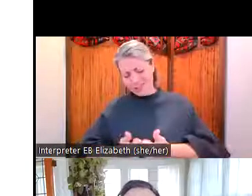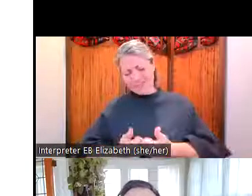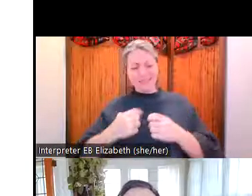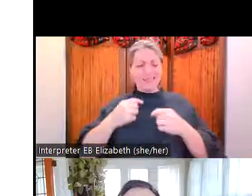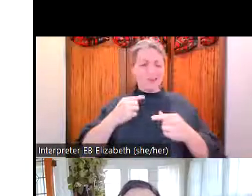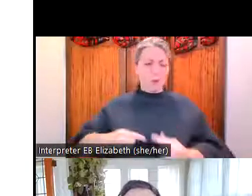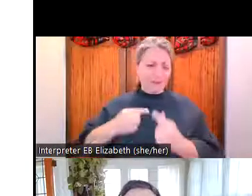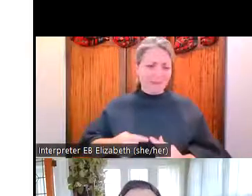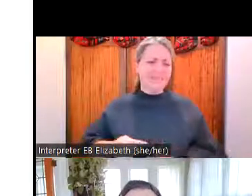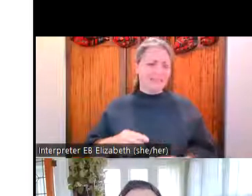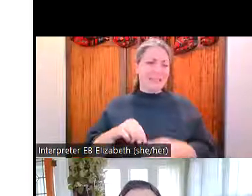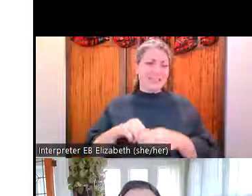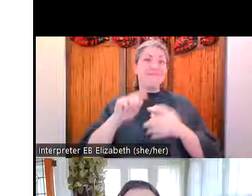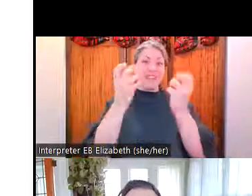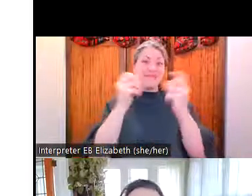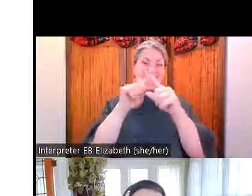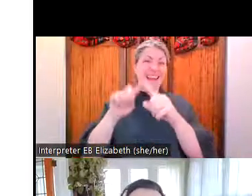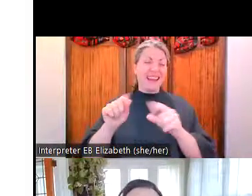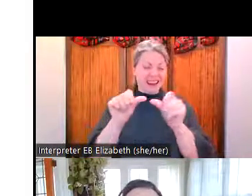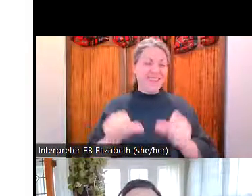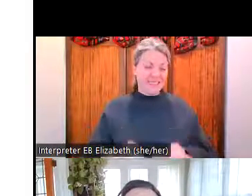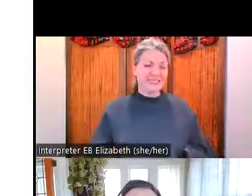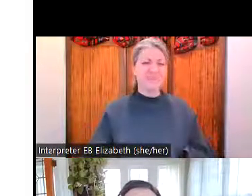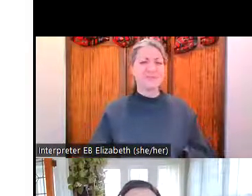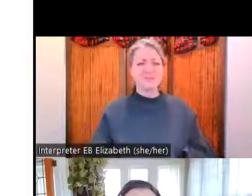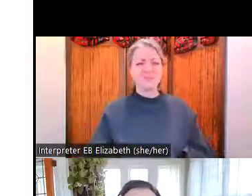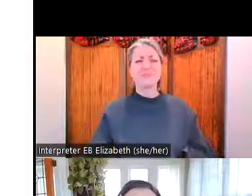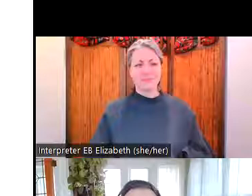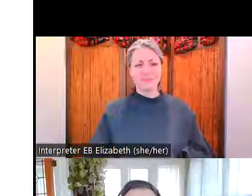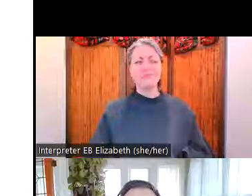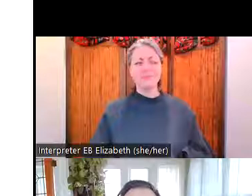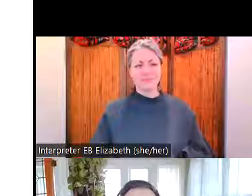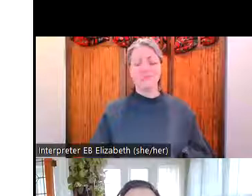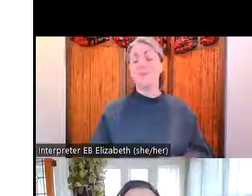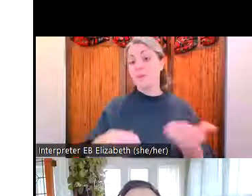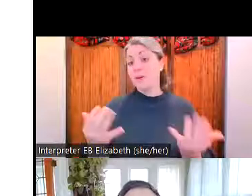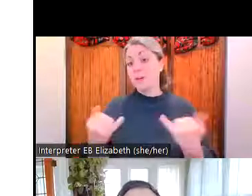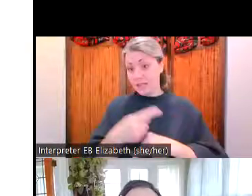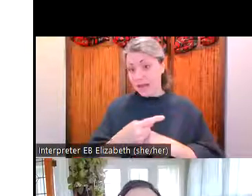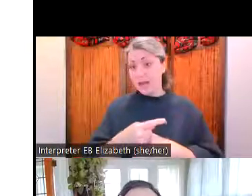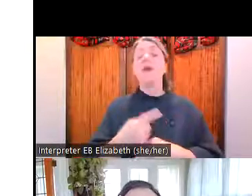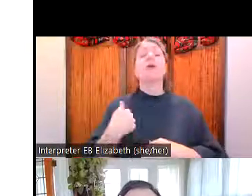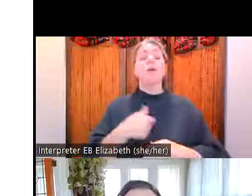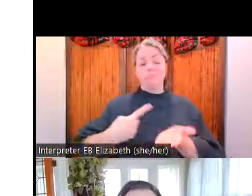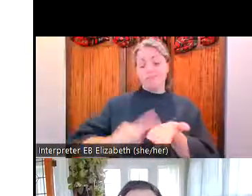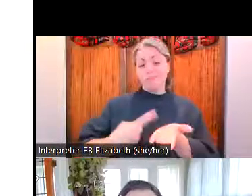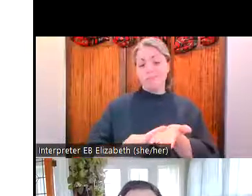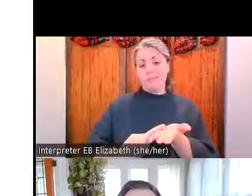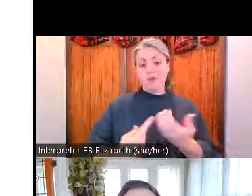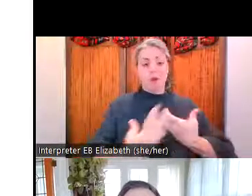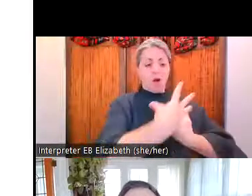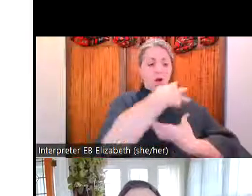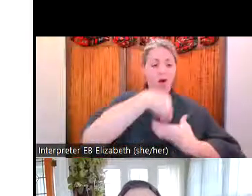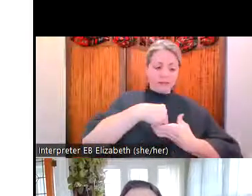When talking about ADHD, whether it's with autism or not, but today, since we're focusing on ADHD and autism, we can talk about it